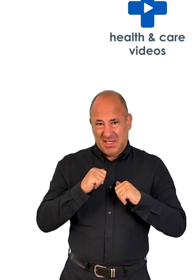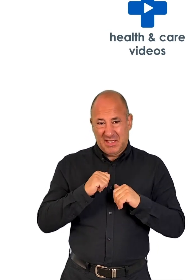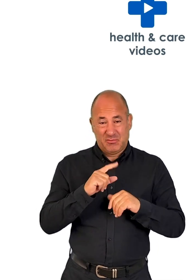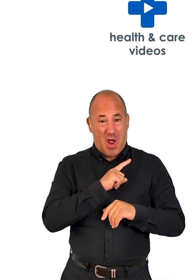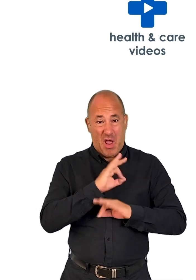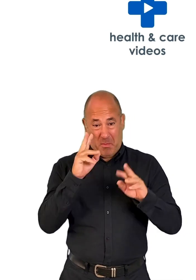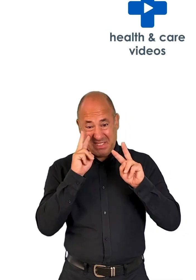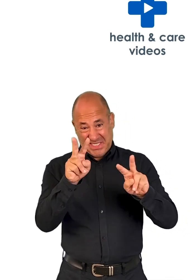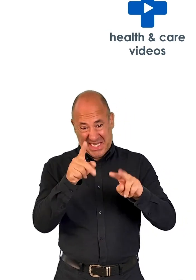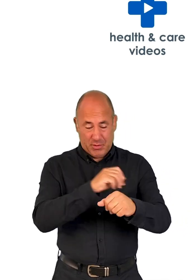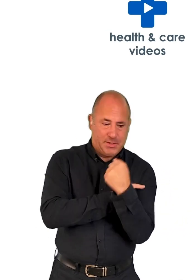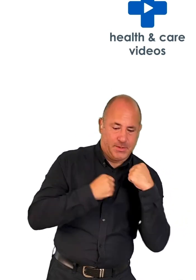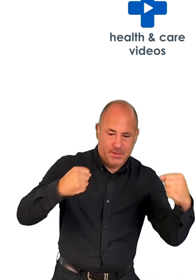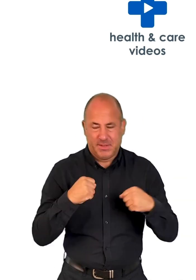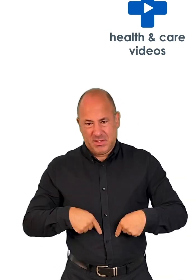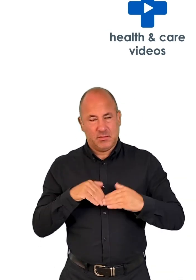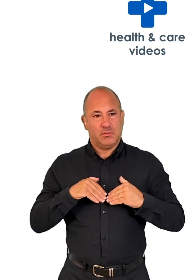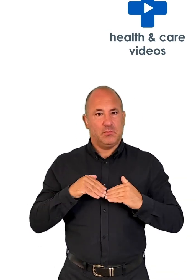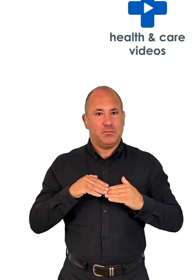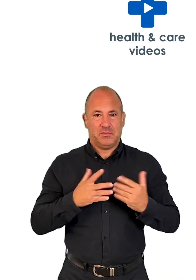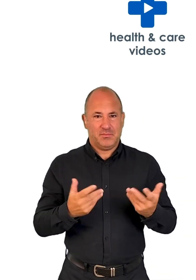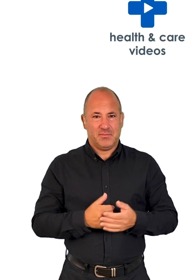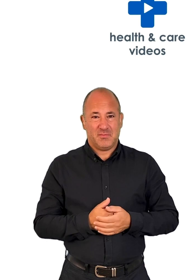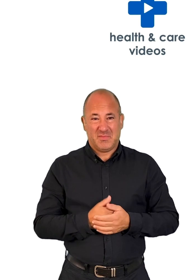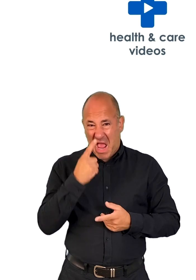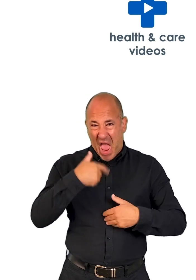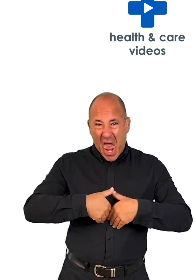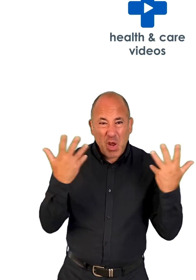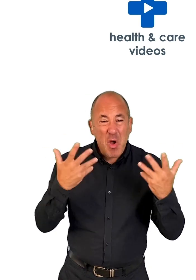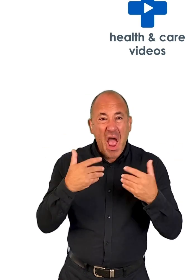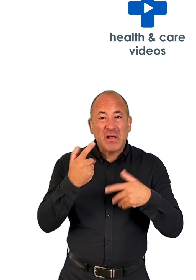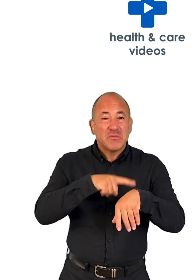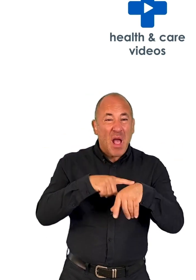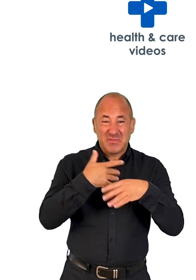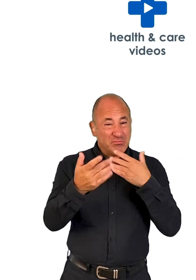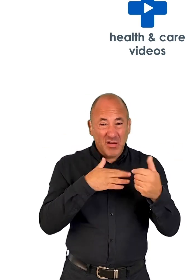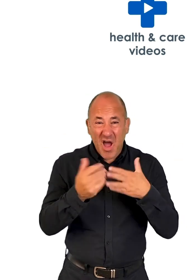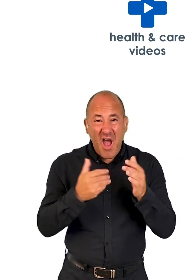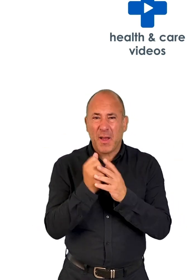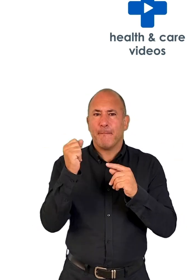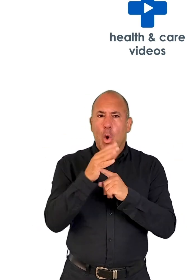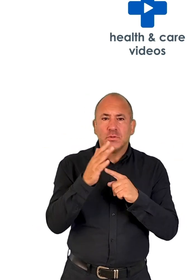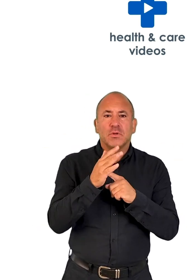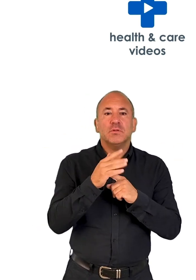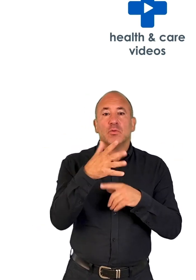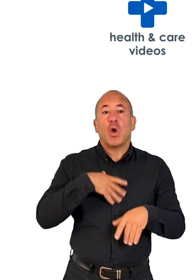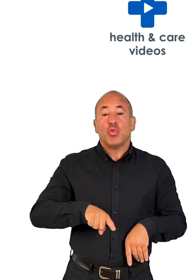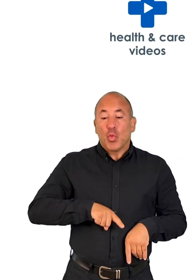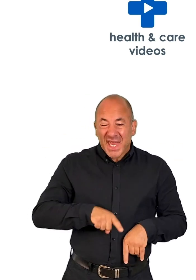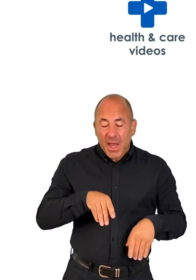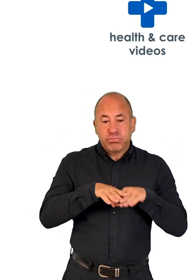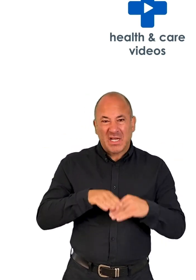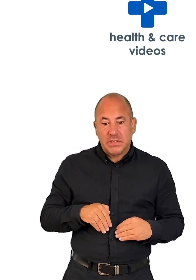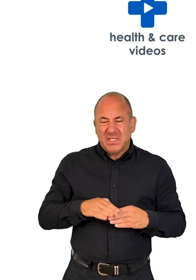secret exercise, as no one can see that you're doing them. You can do them anywhere and at any time, although it is important